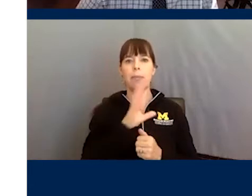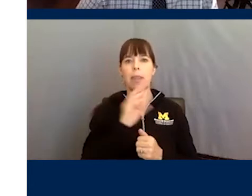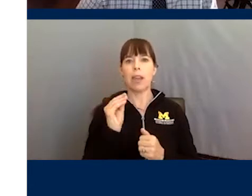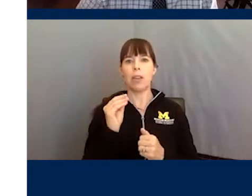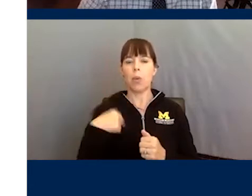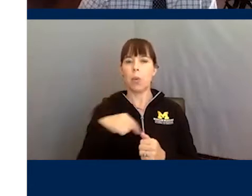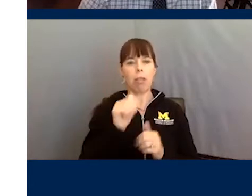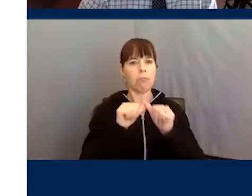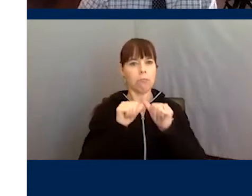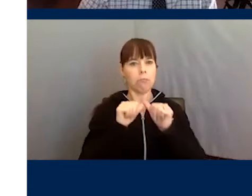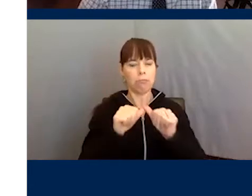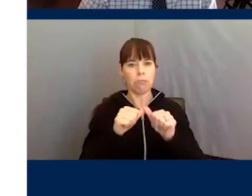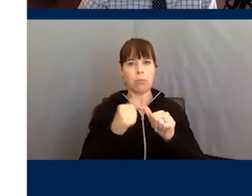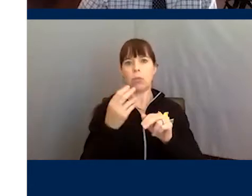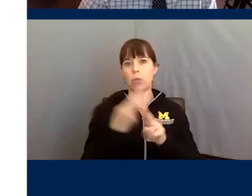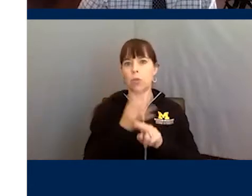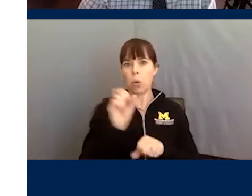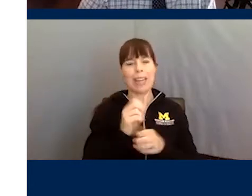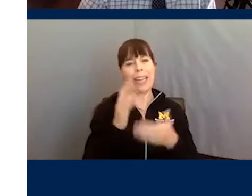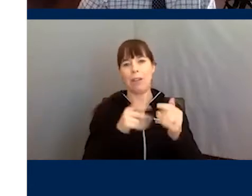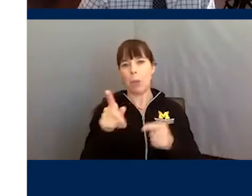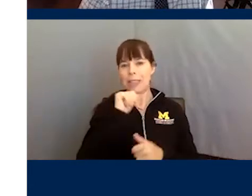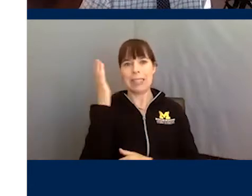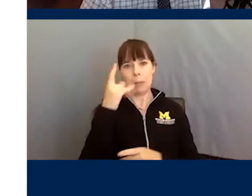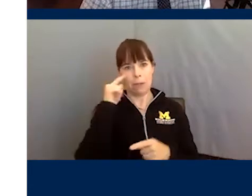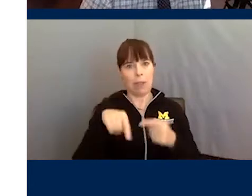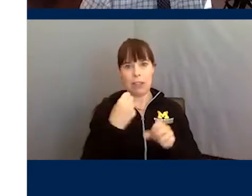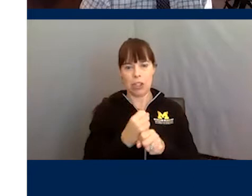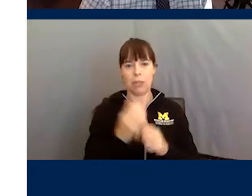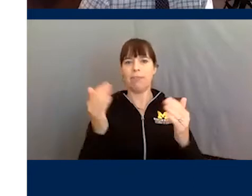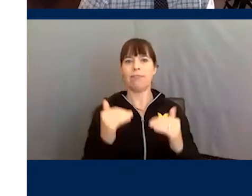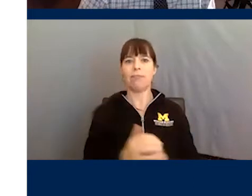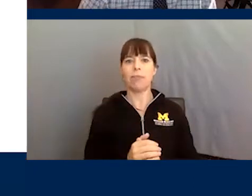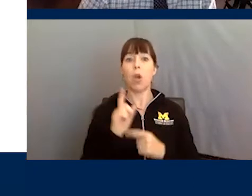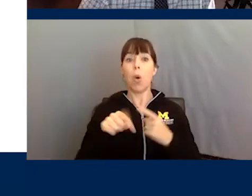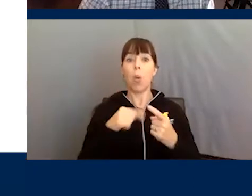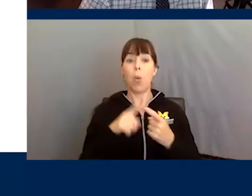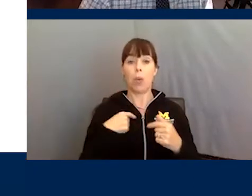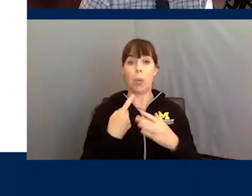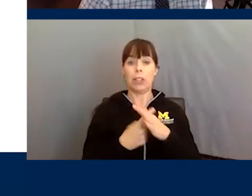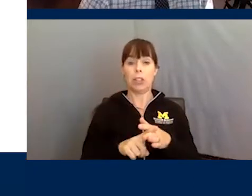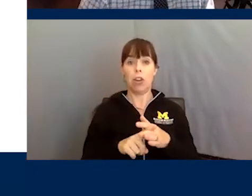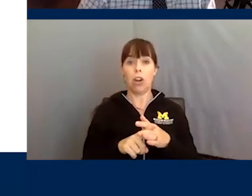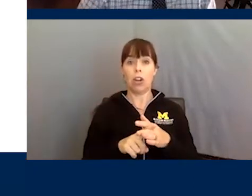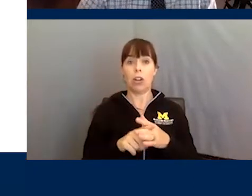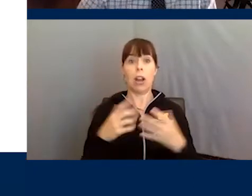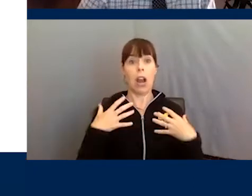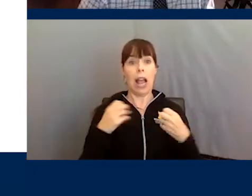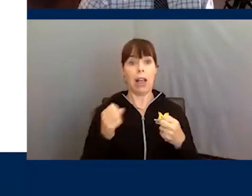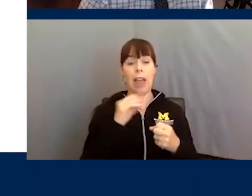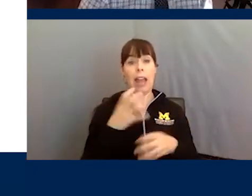We're going to continue with her work, even though she won't be the guest speaker this year. Next slide. When we start our health and